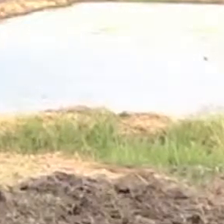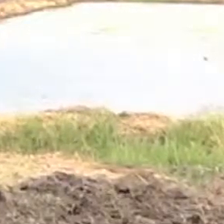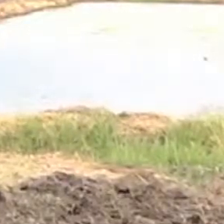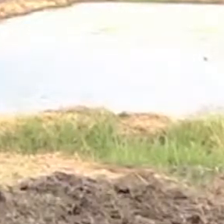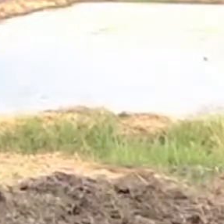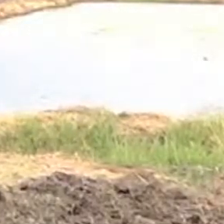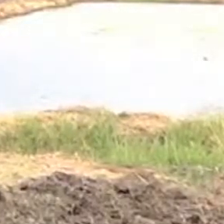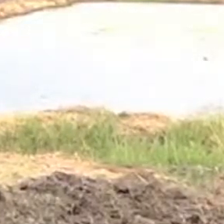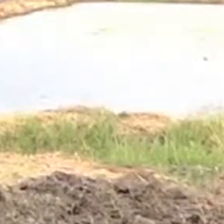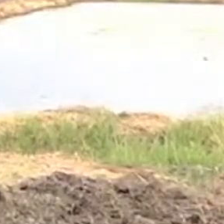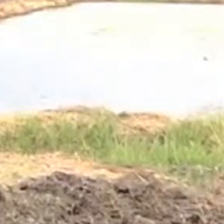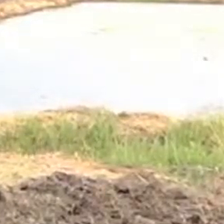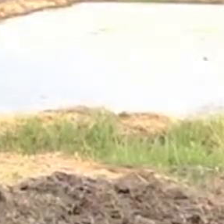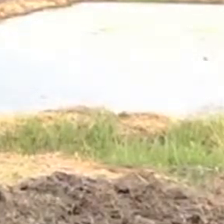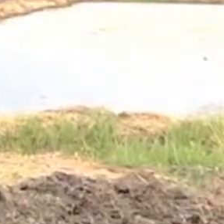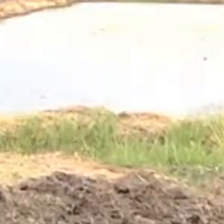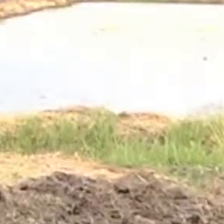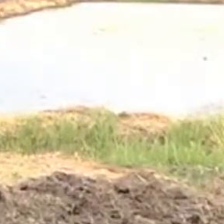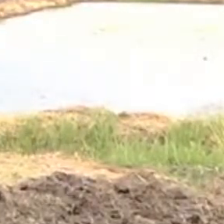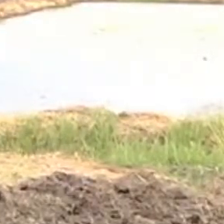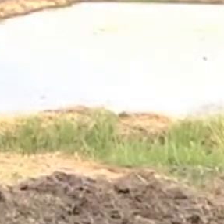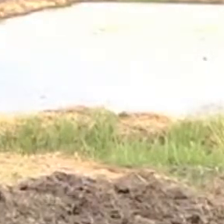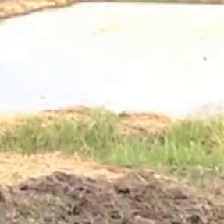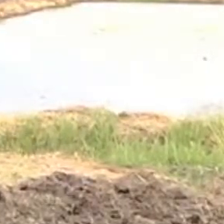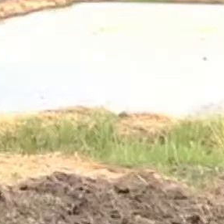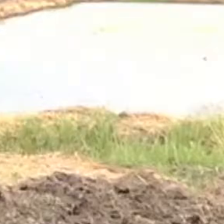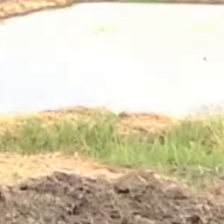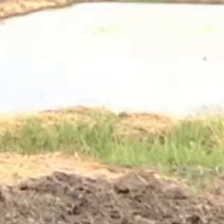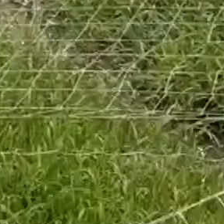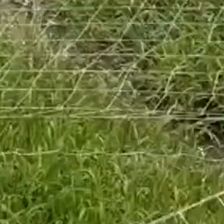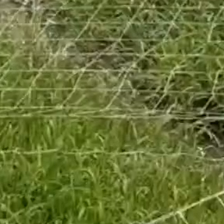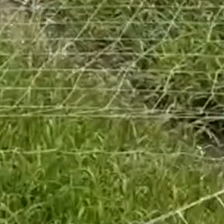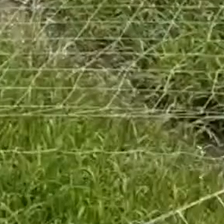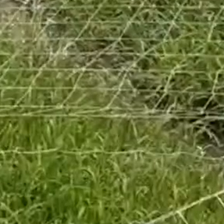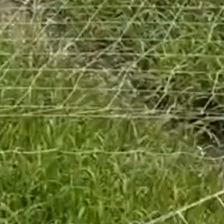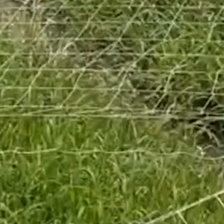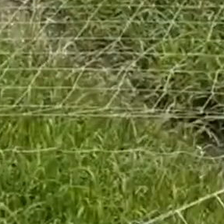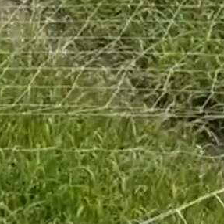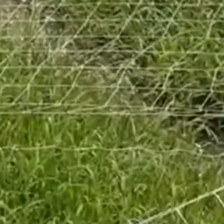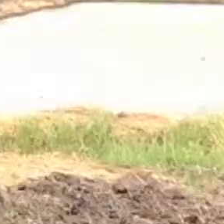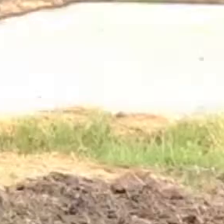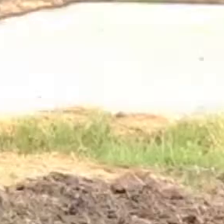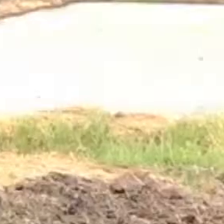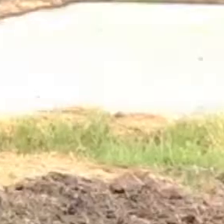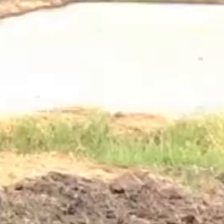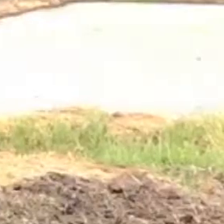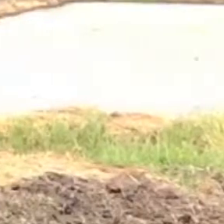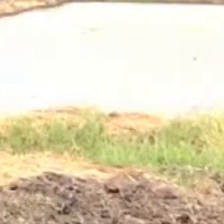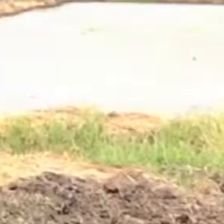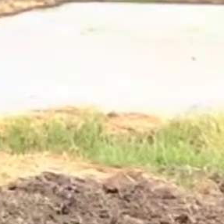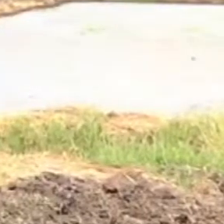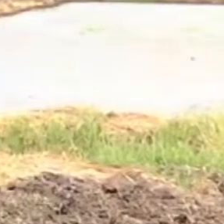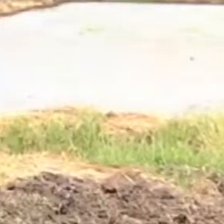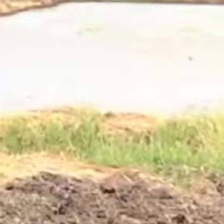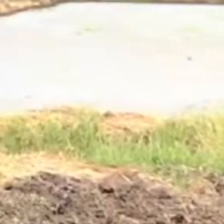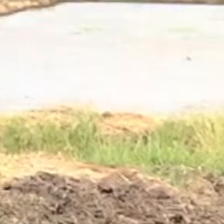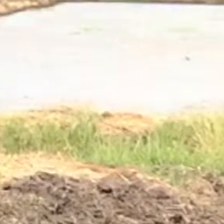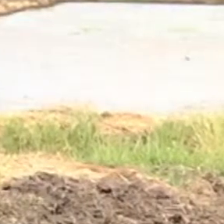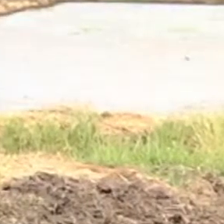inaanza kuzaa. Ile mpunga sasa inaweza ona mpunga yenyewe